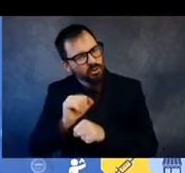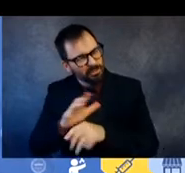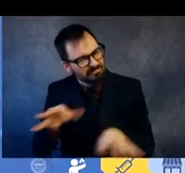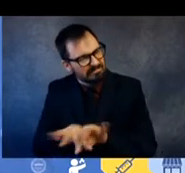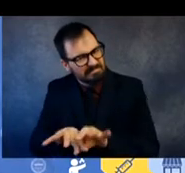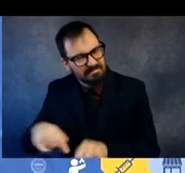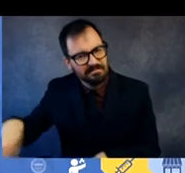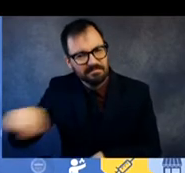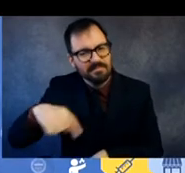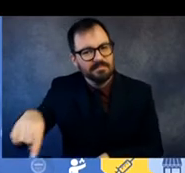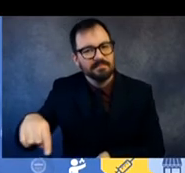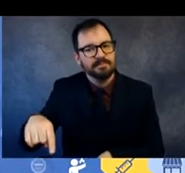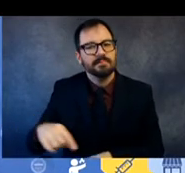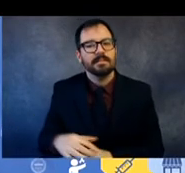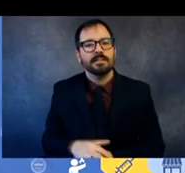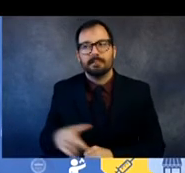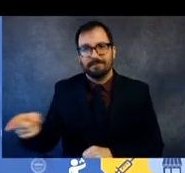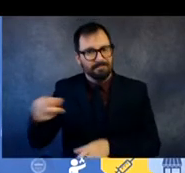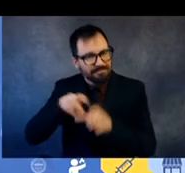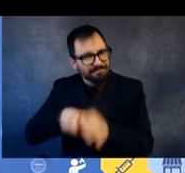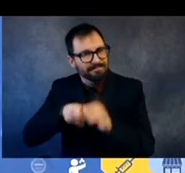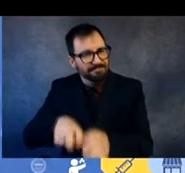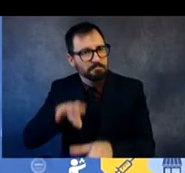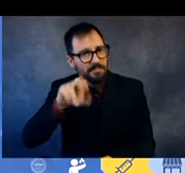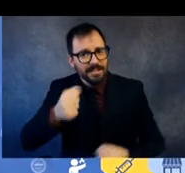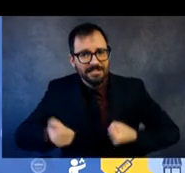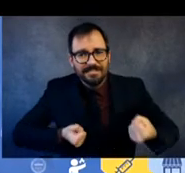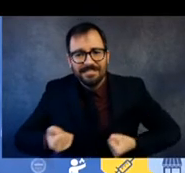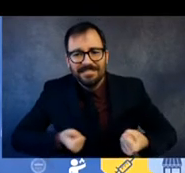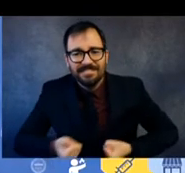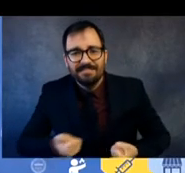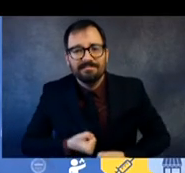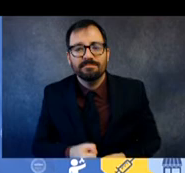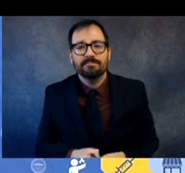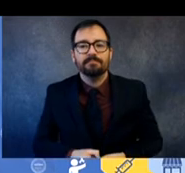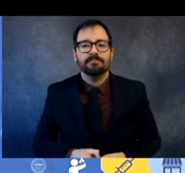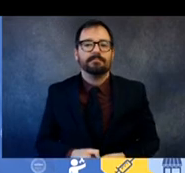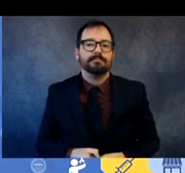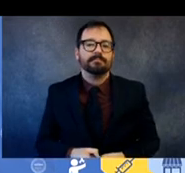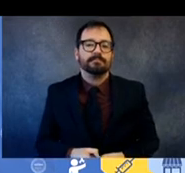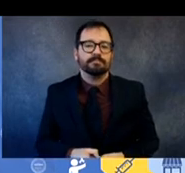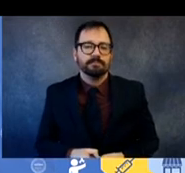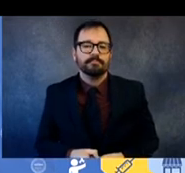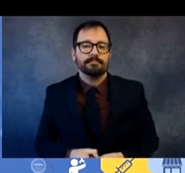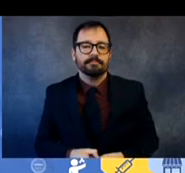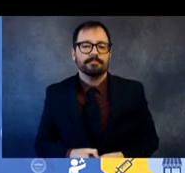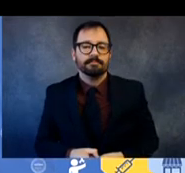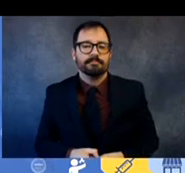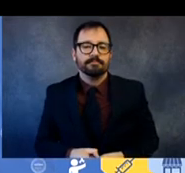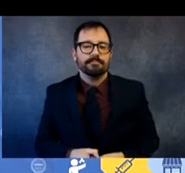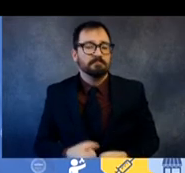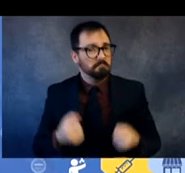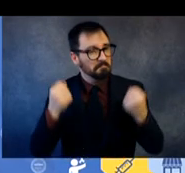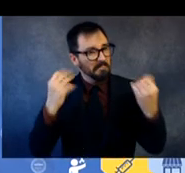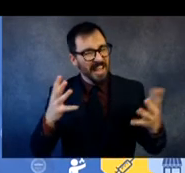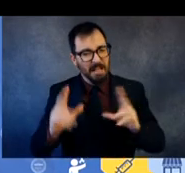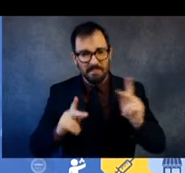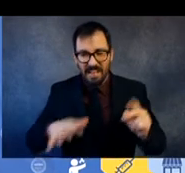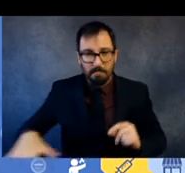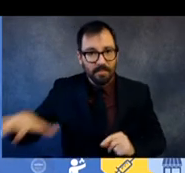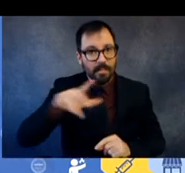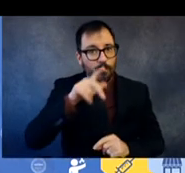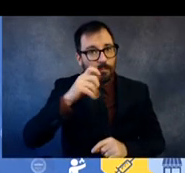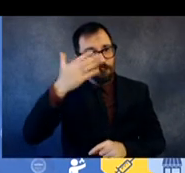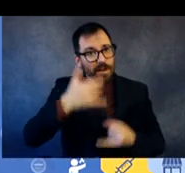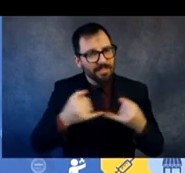workers. They have been on those buses. We have hundreds of cases of transportation workers in the Commonwealth who have come down with COVID for doing